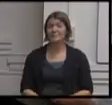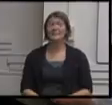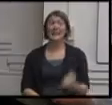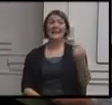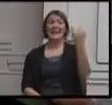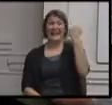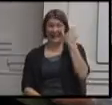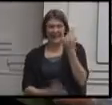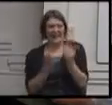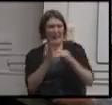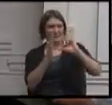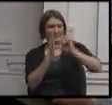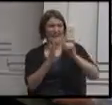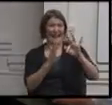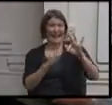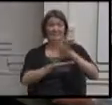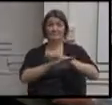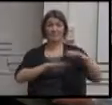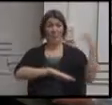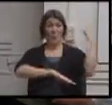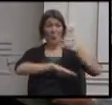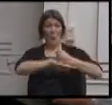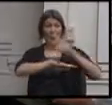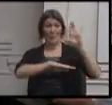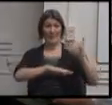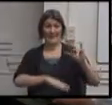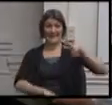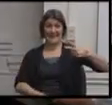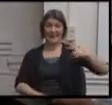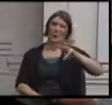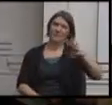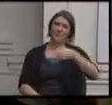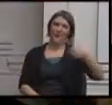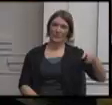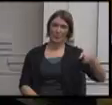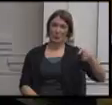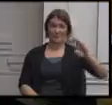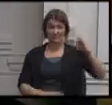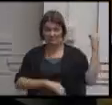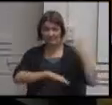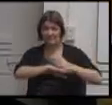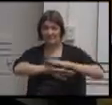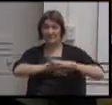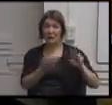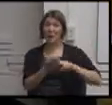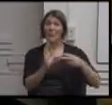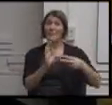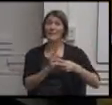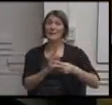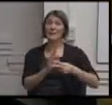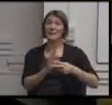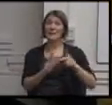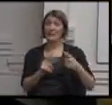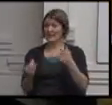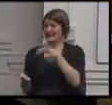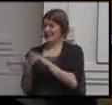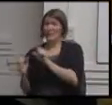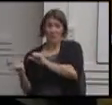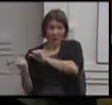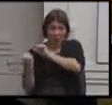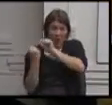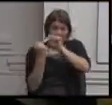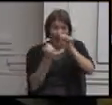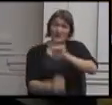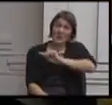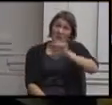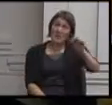Eliminating Station 2 will significantly expand the number of times that emergency vehicles will have to respond up